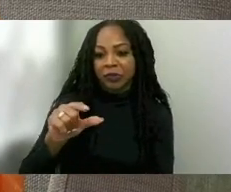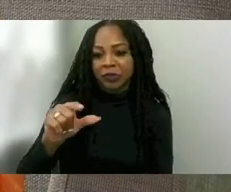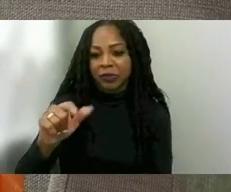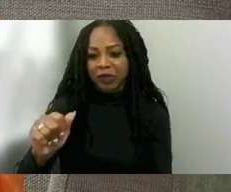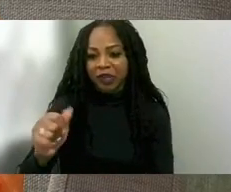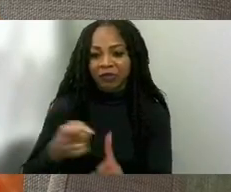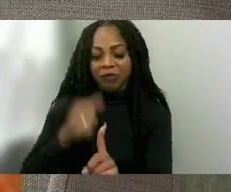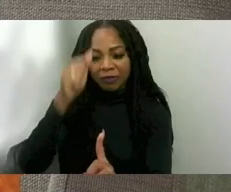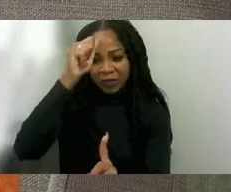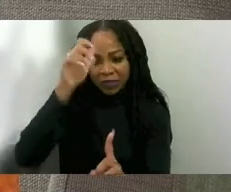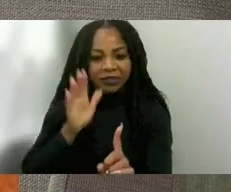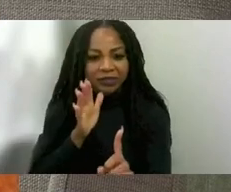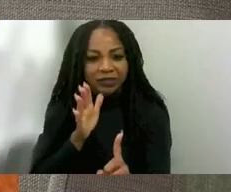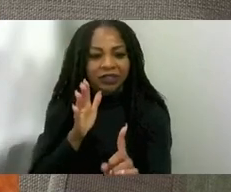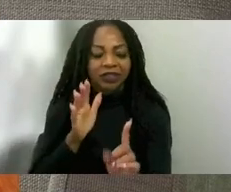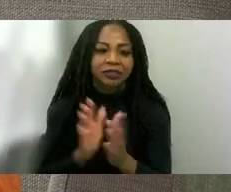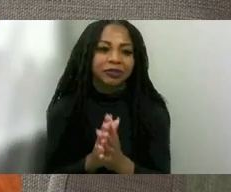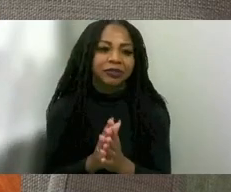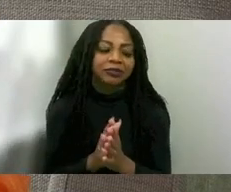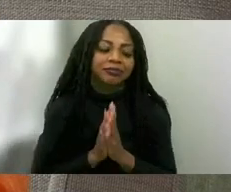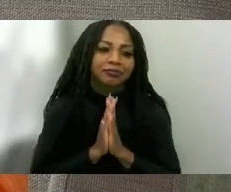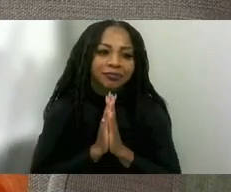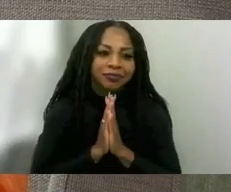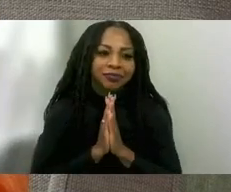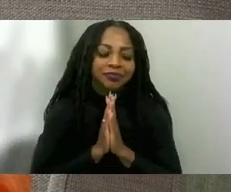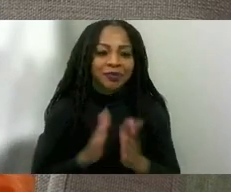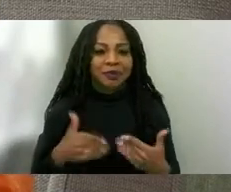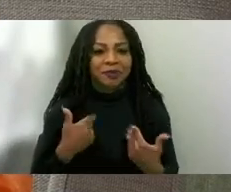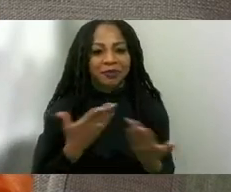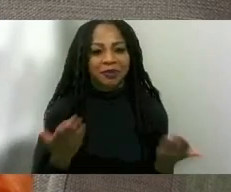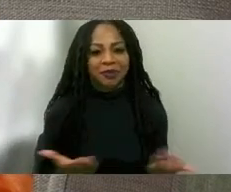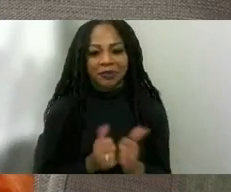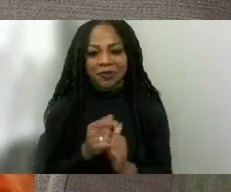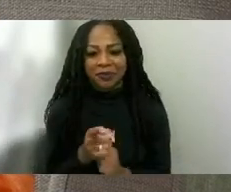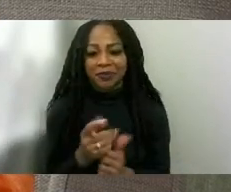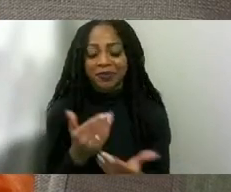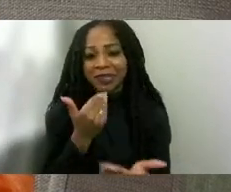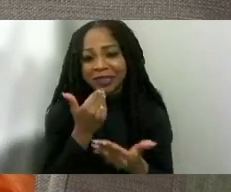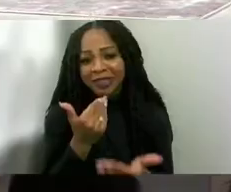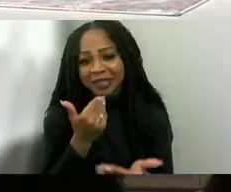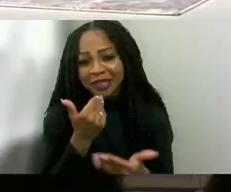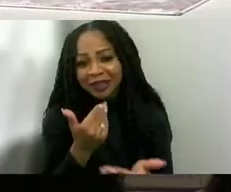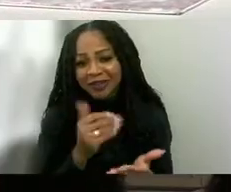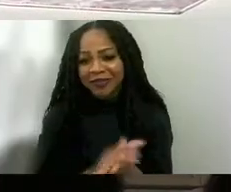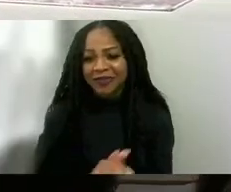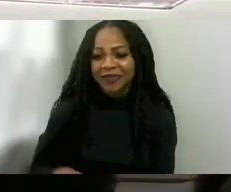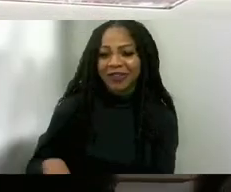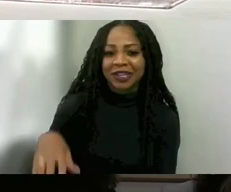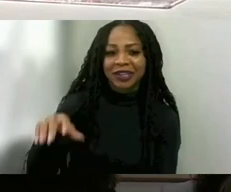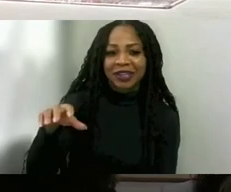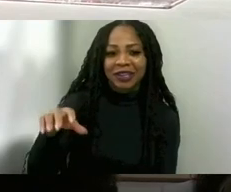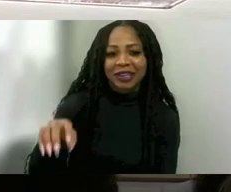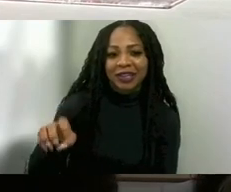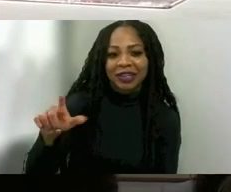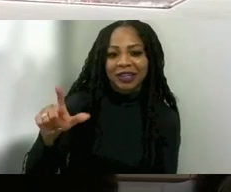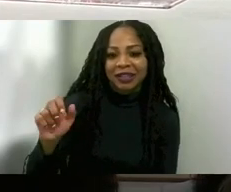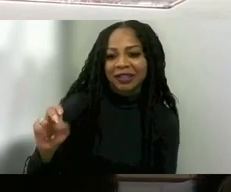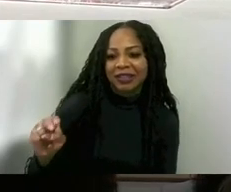and I'm just grateful to be here with her. So thank you for the opportunity. And thank you, Alanis, for that beautiful talk.